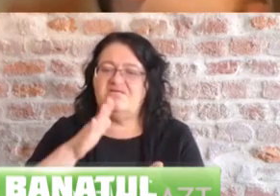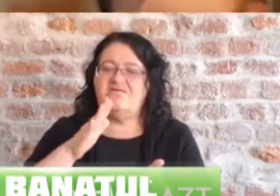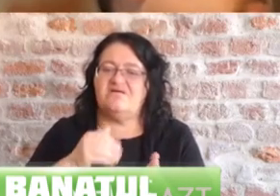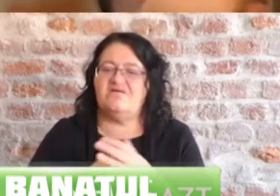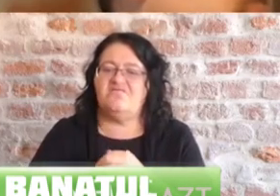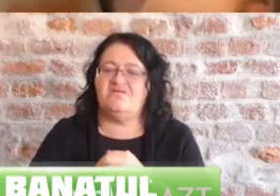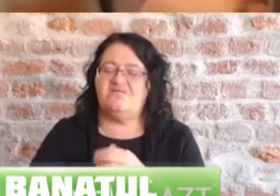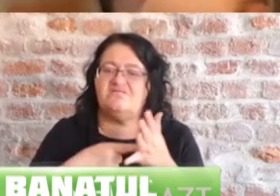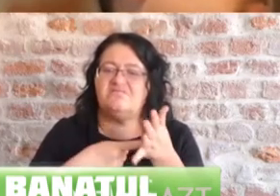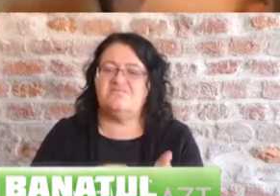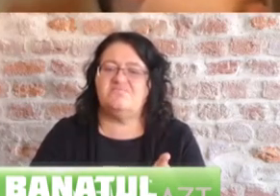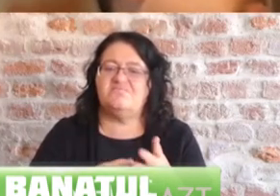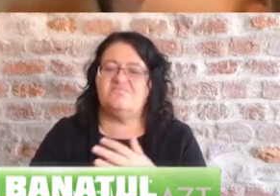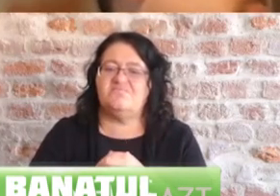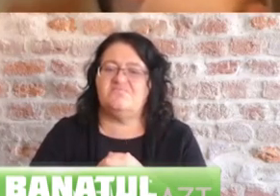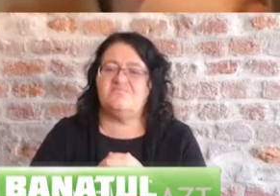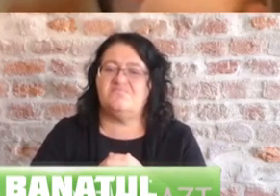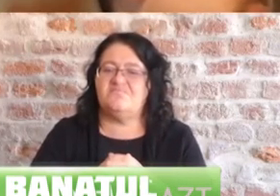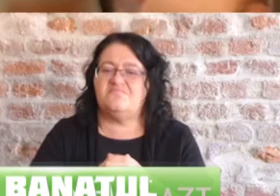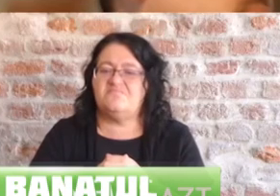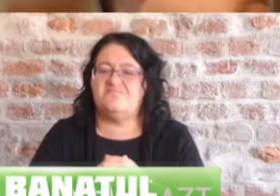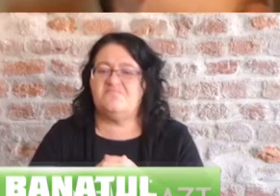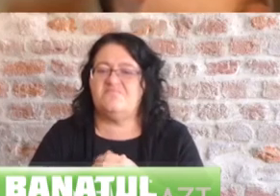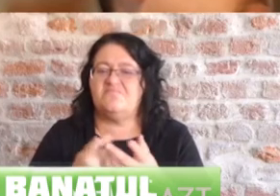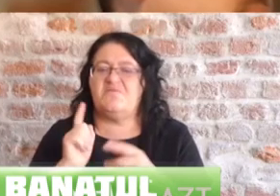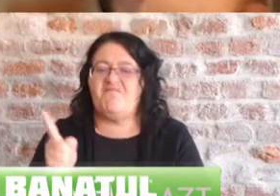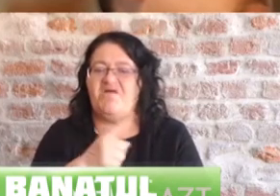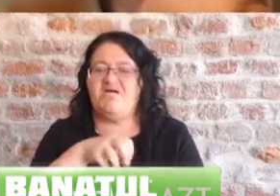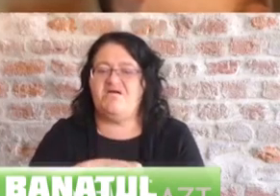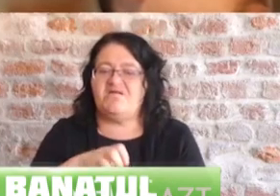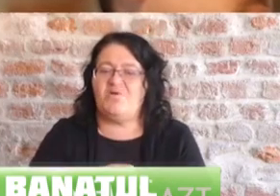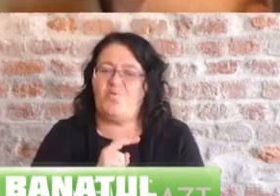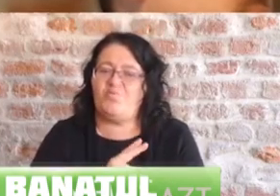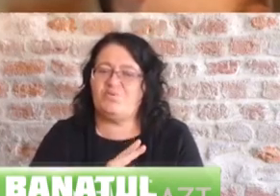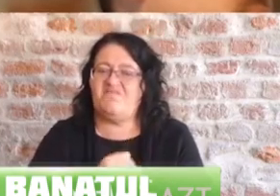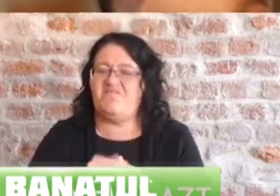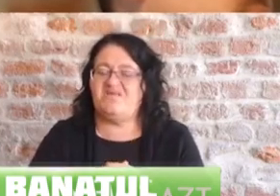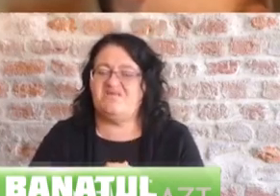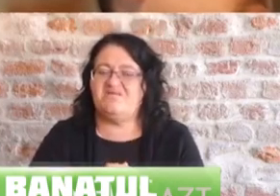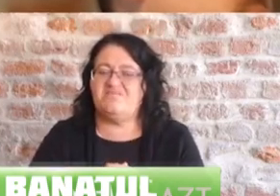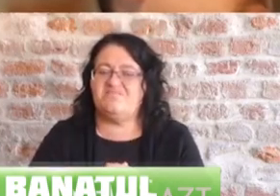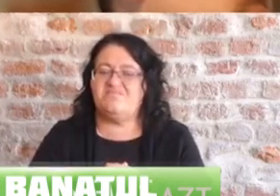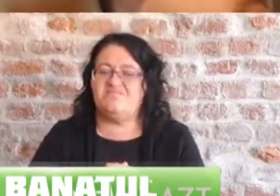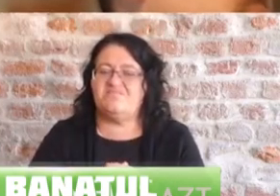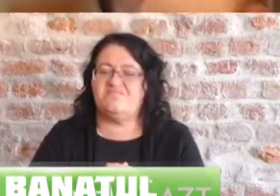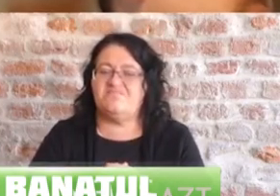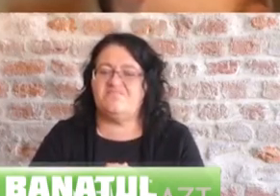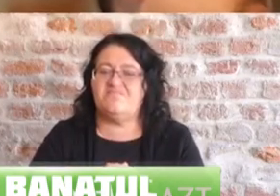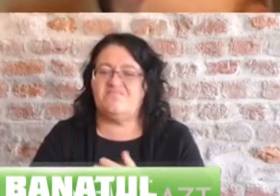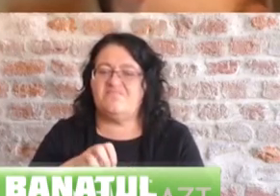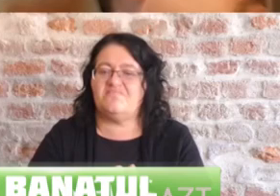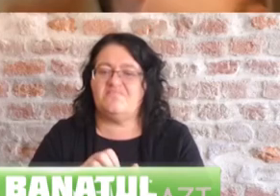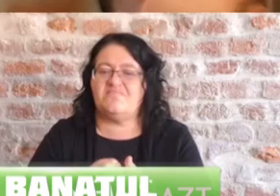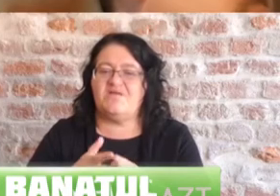analytical approach based on the study of each space is commendable. The expansion of